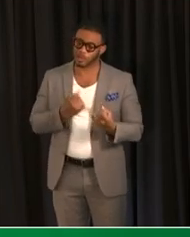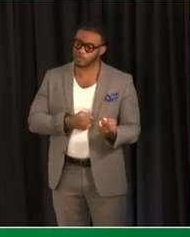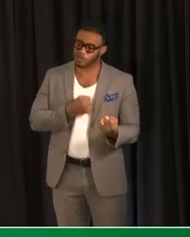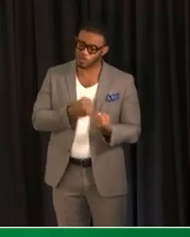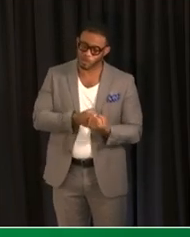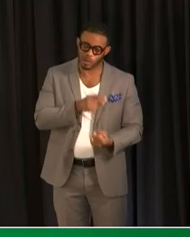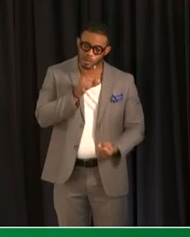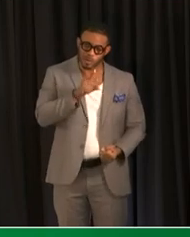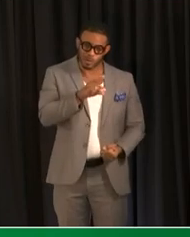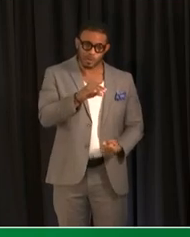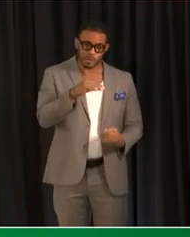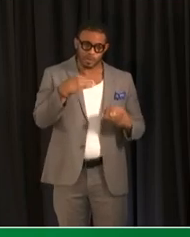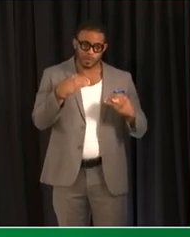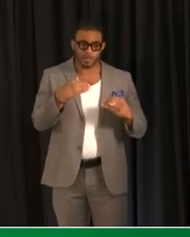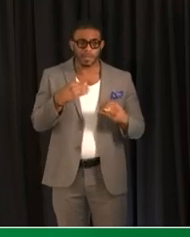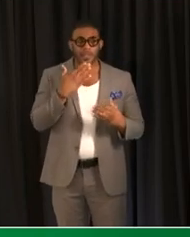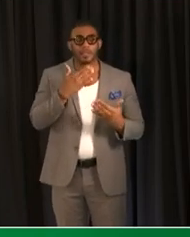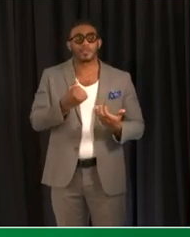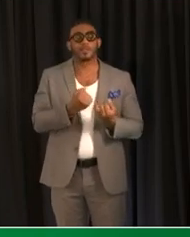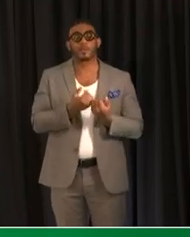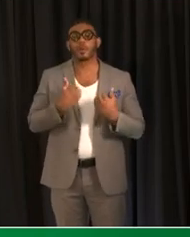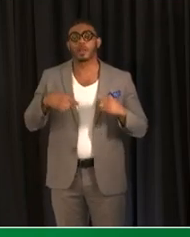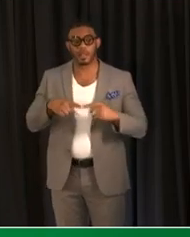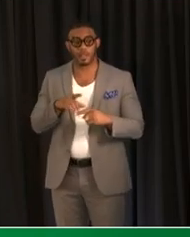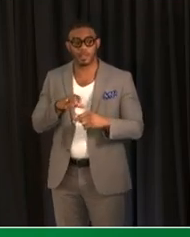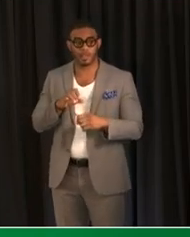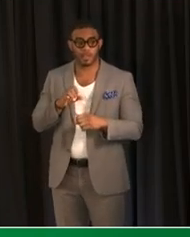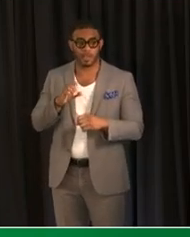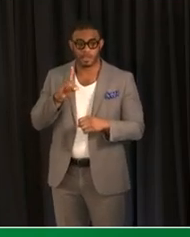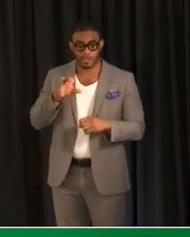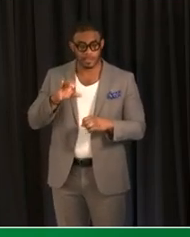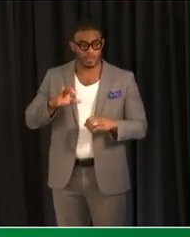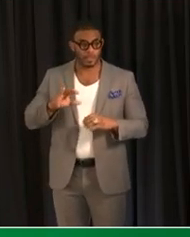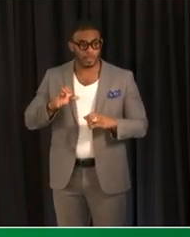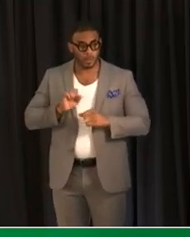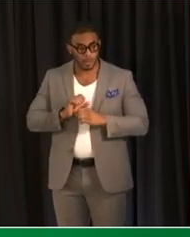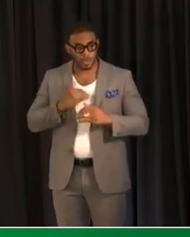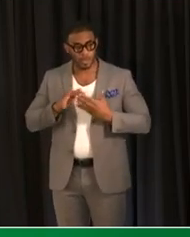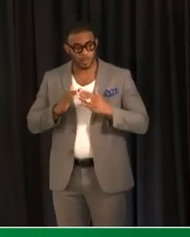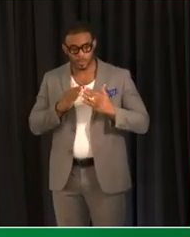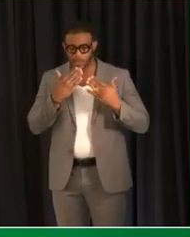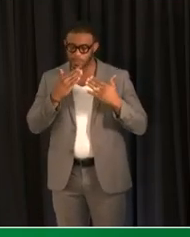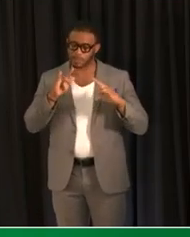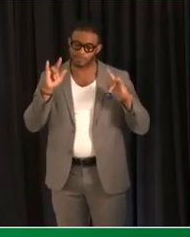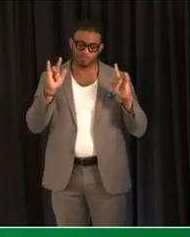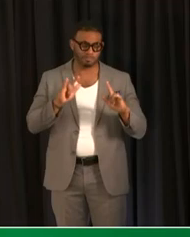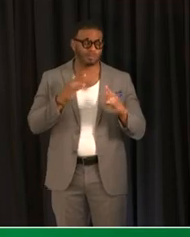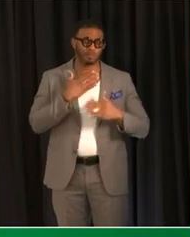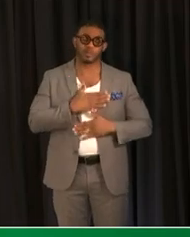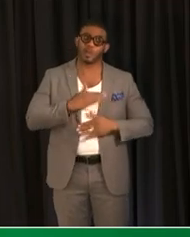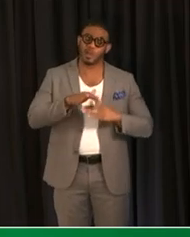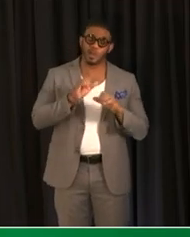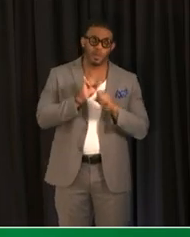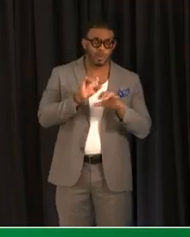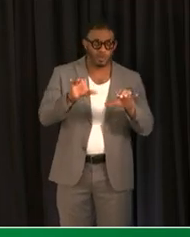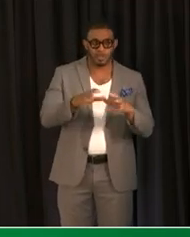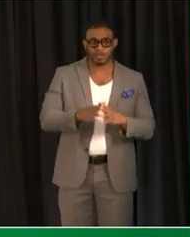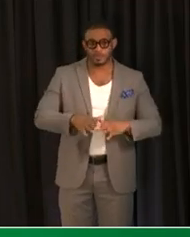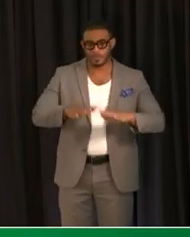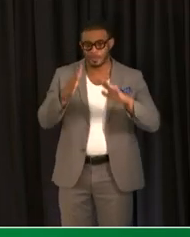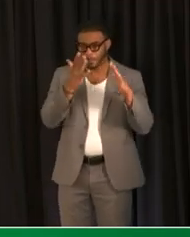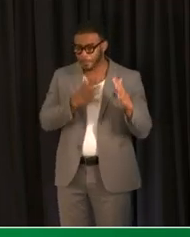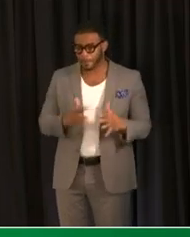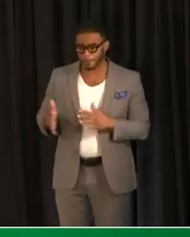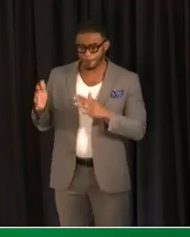come and support you, and thank you for supporting your workers and the community. We really appreciate all that you've